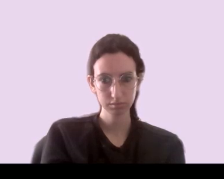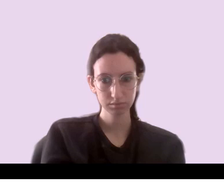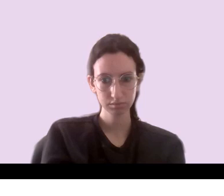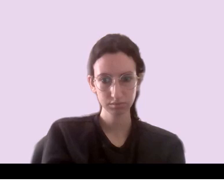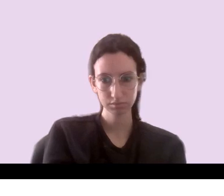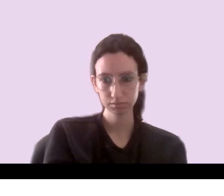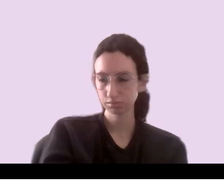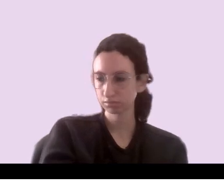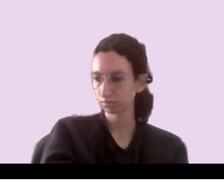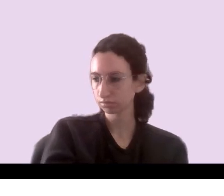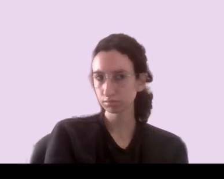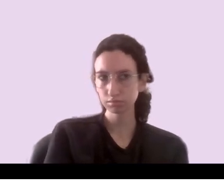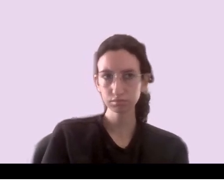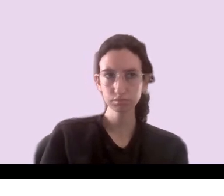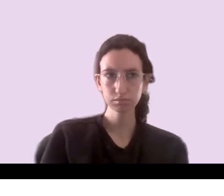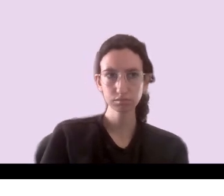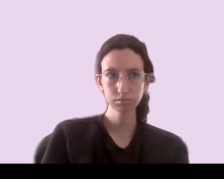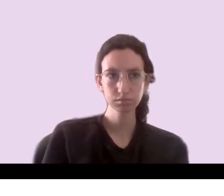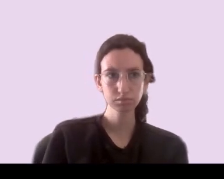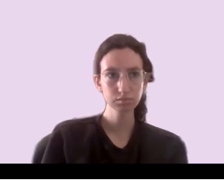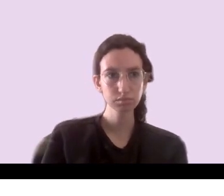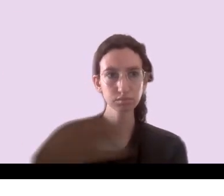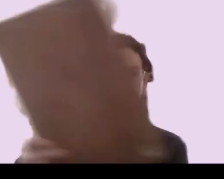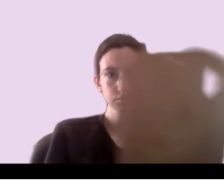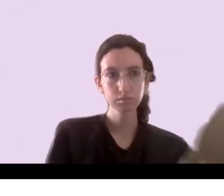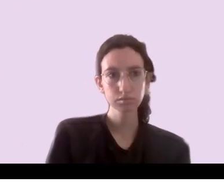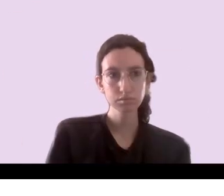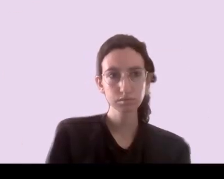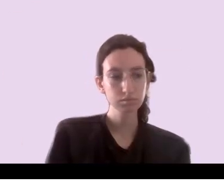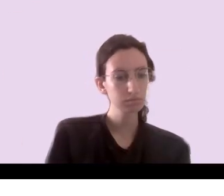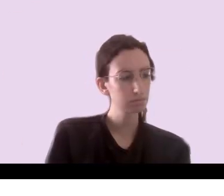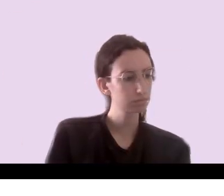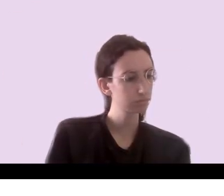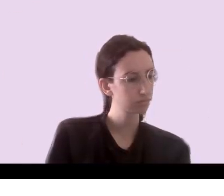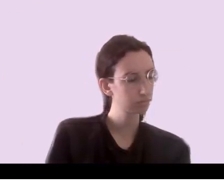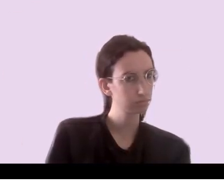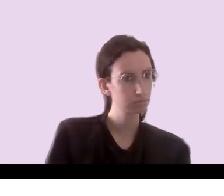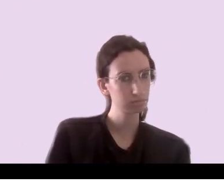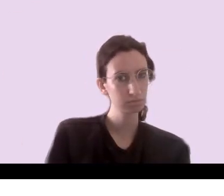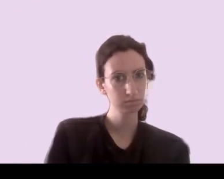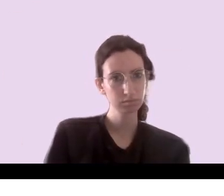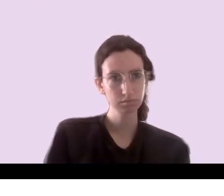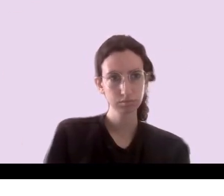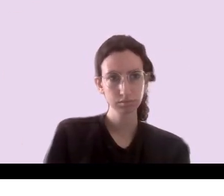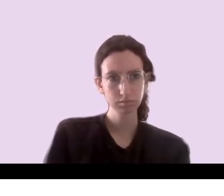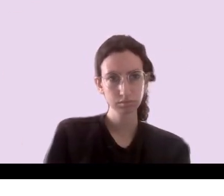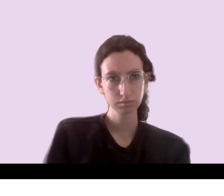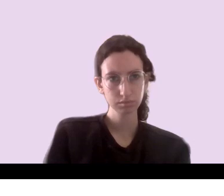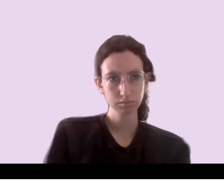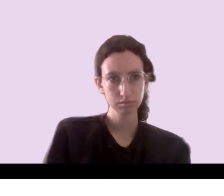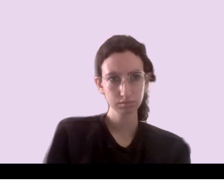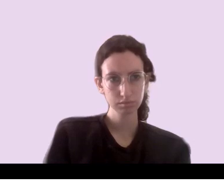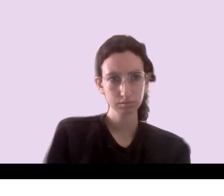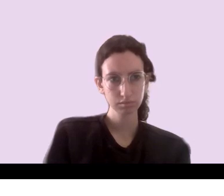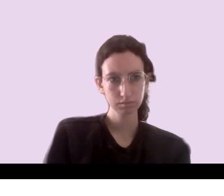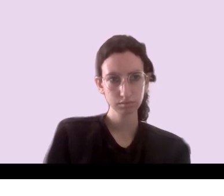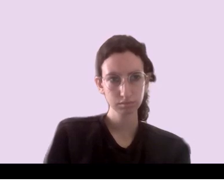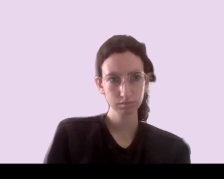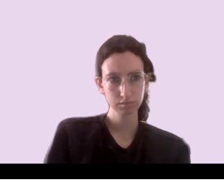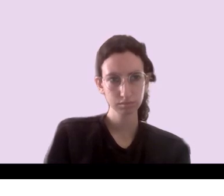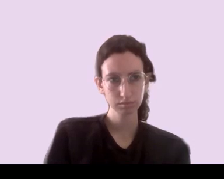not fundamental, I know, but finally we are using this peculiar phenomenon, which is the